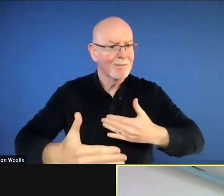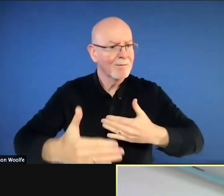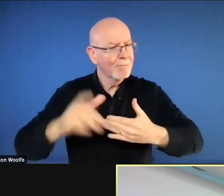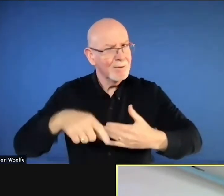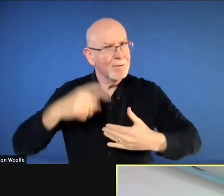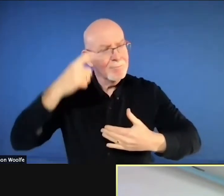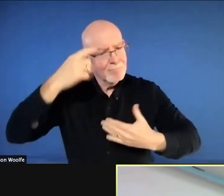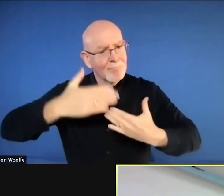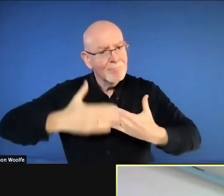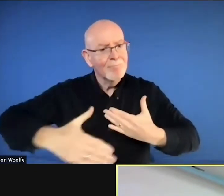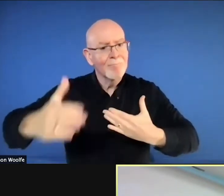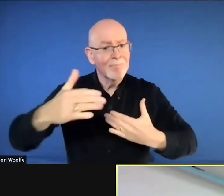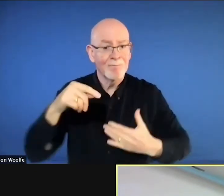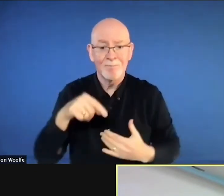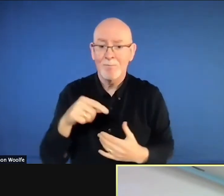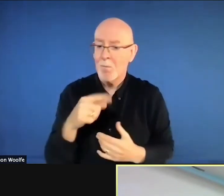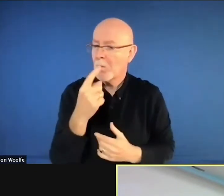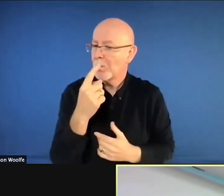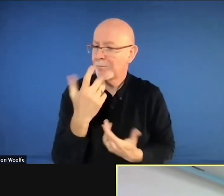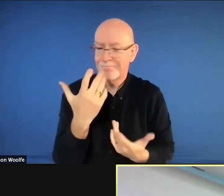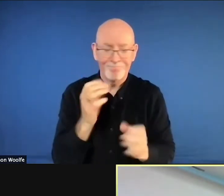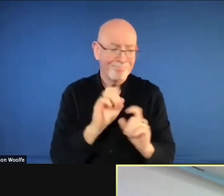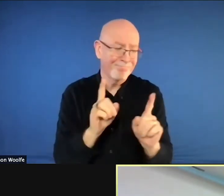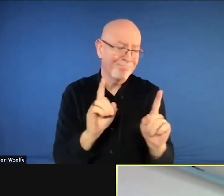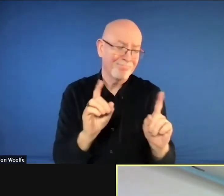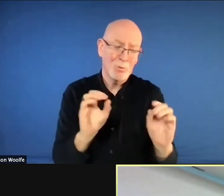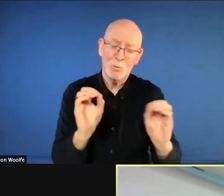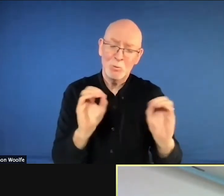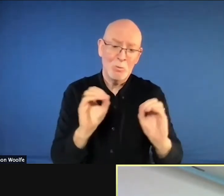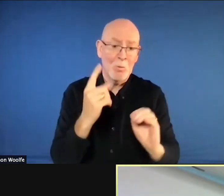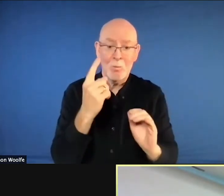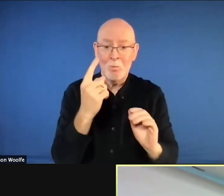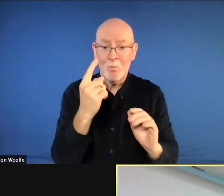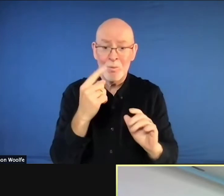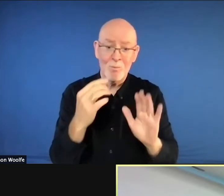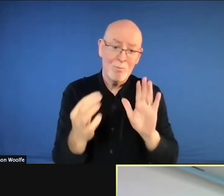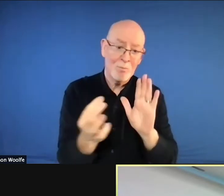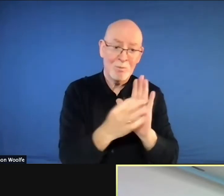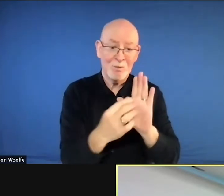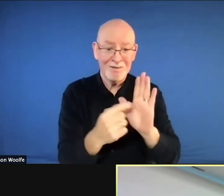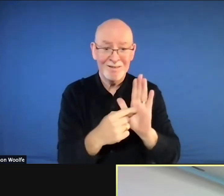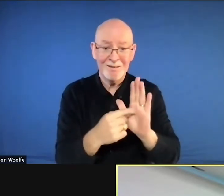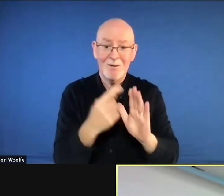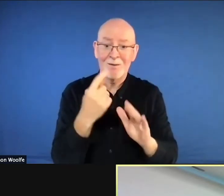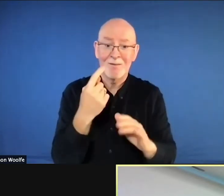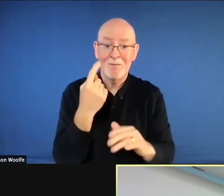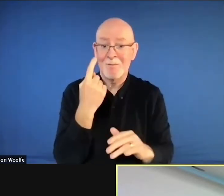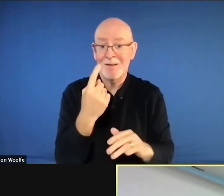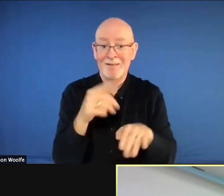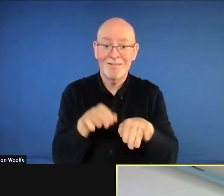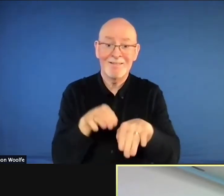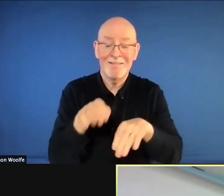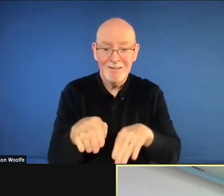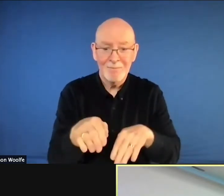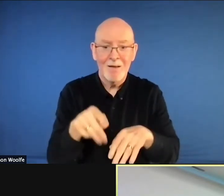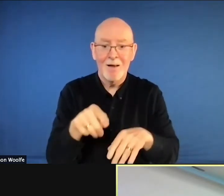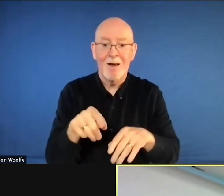stop, because it's not do no harm during the research on the field or on the ground in the camp